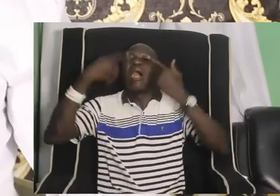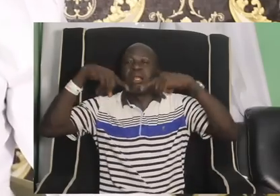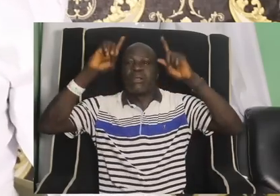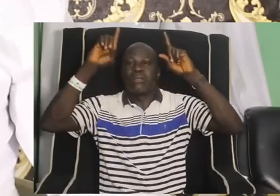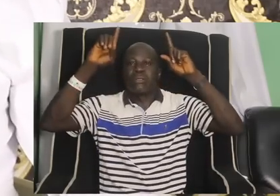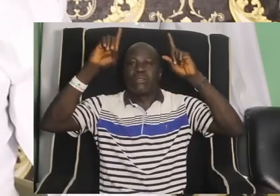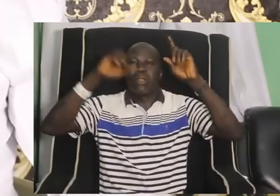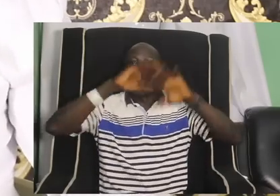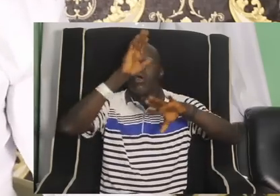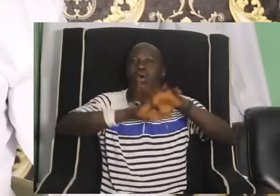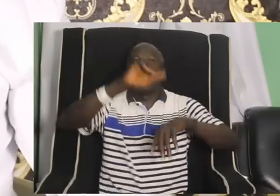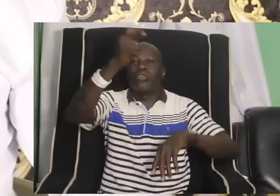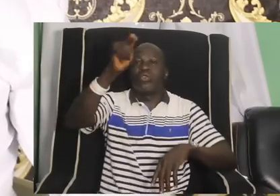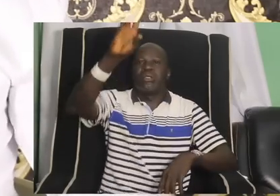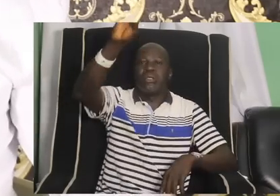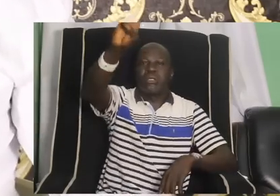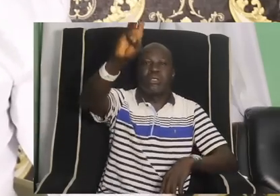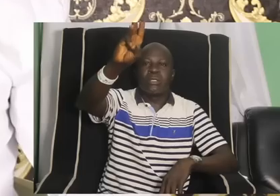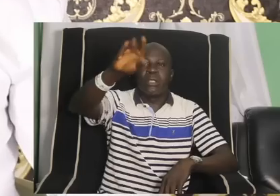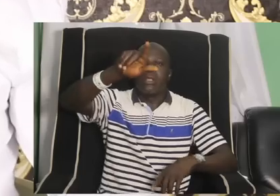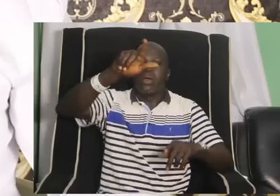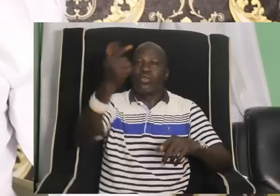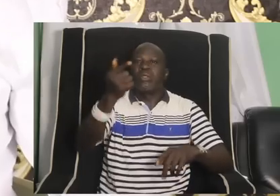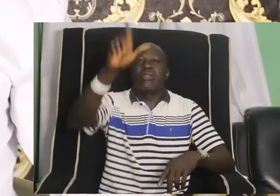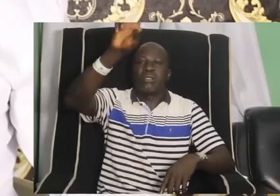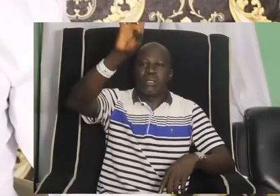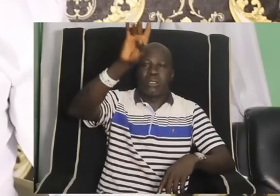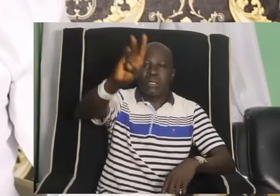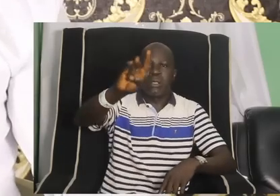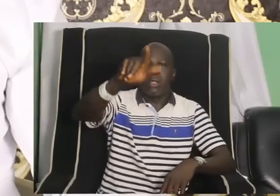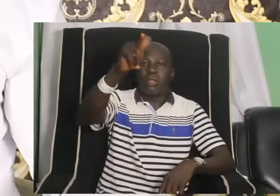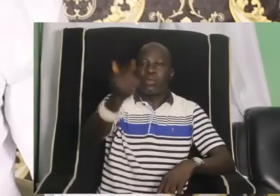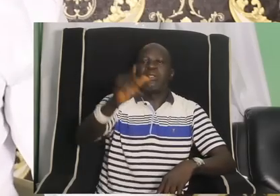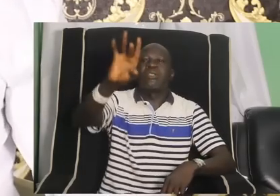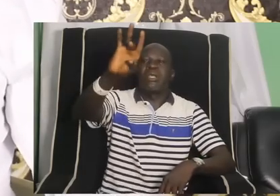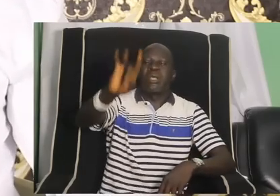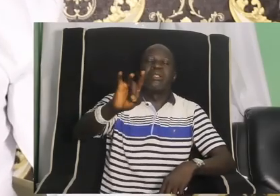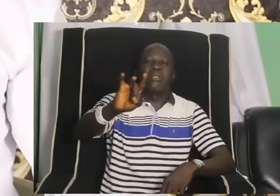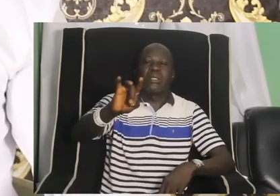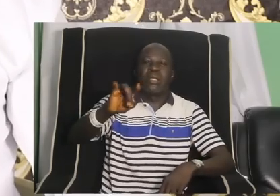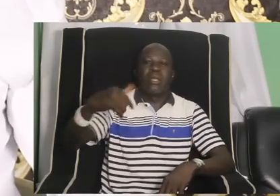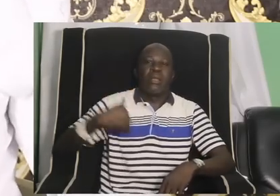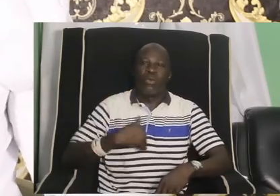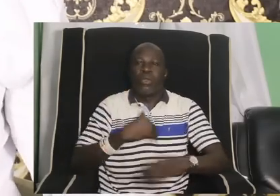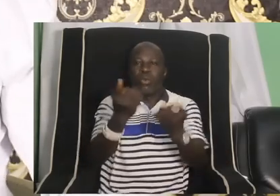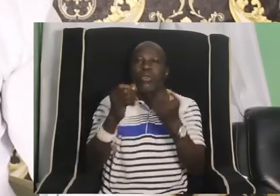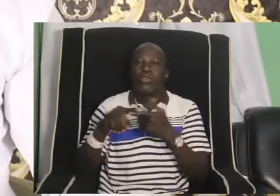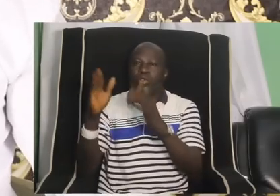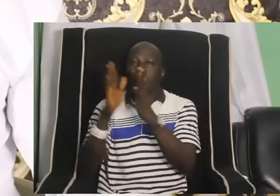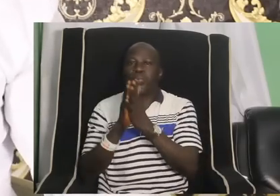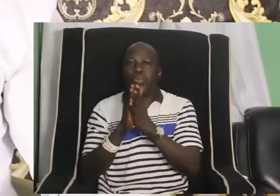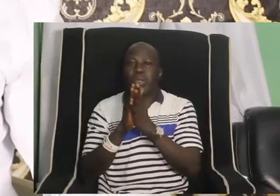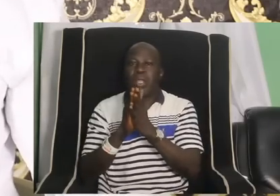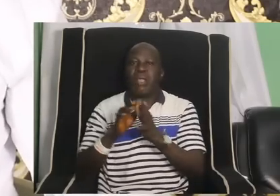on the 26th, on the 26th, on the 27th, on the 28th, 28th. I want to